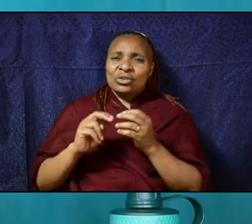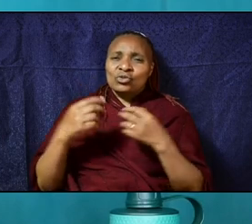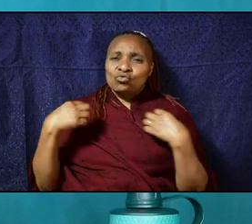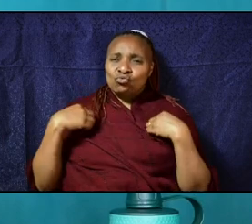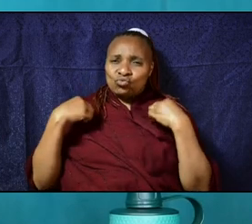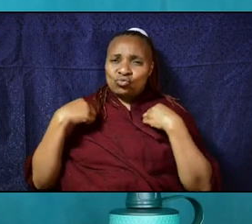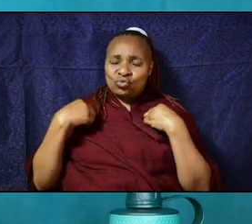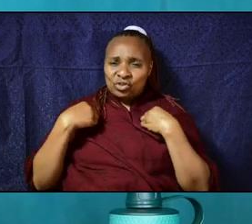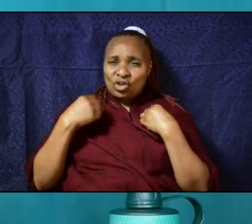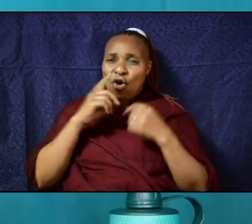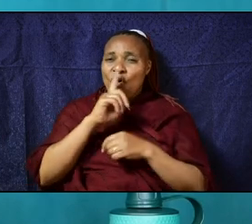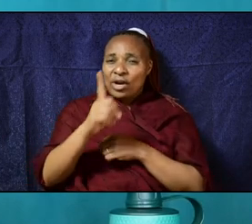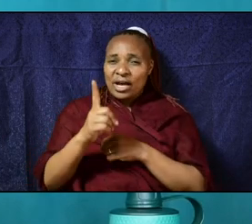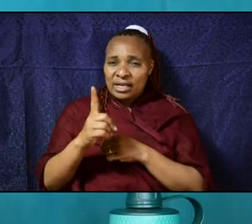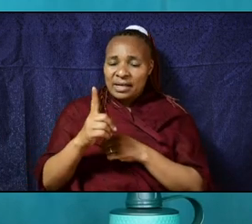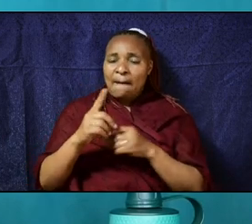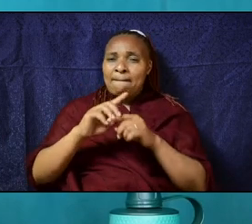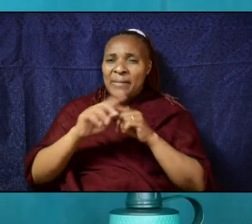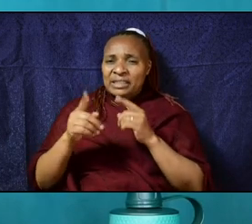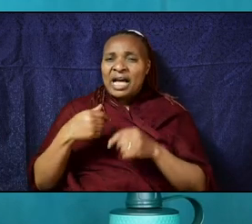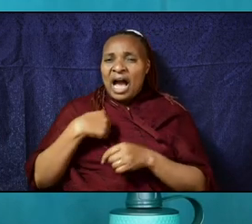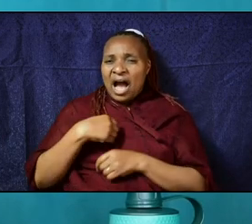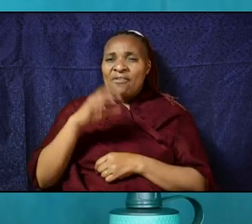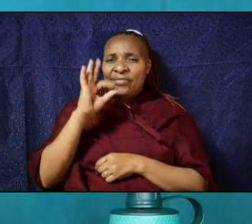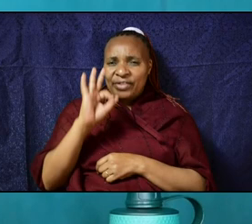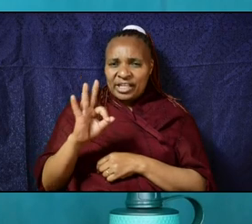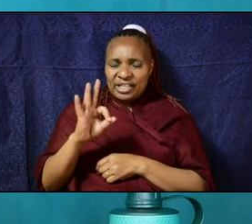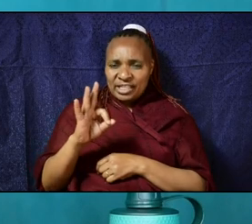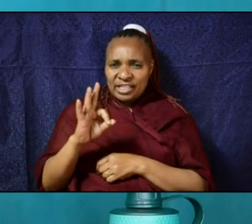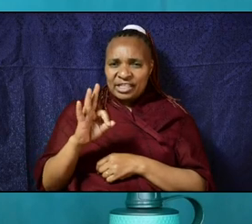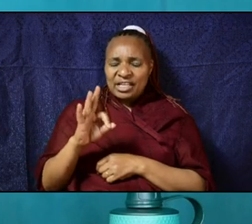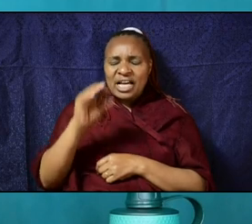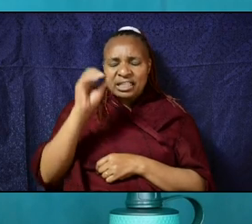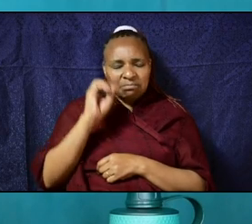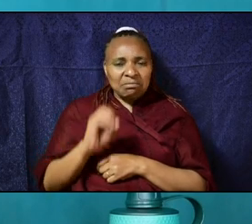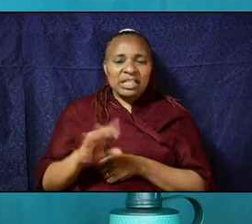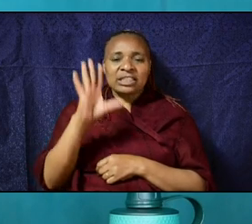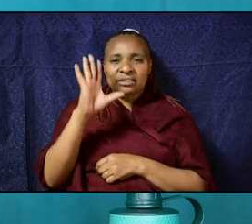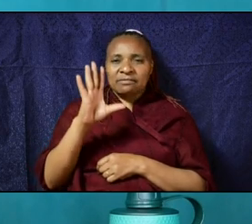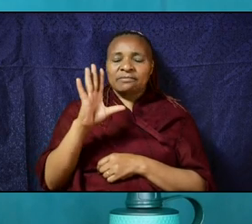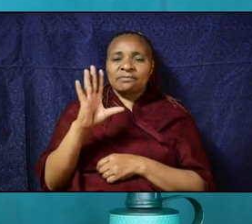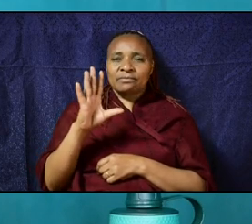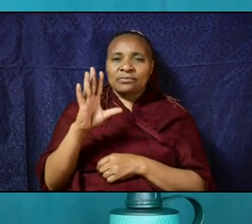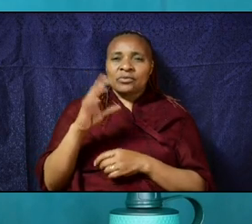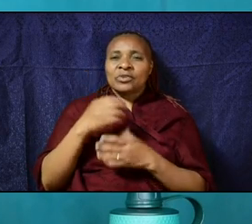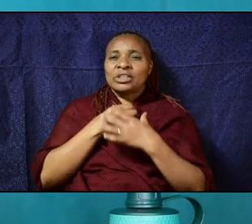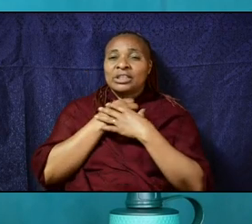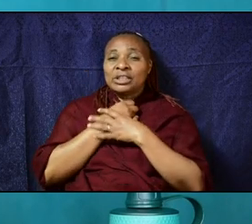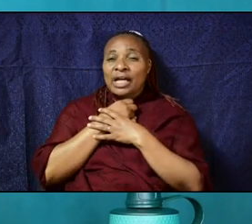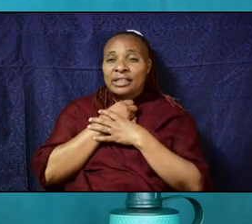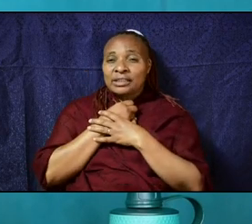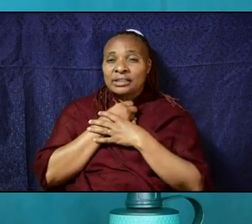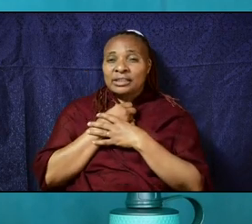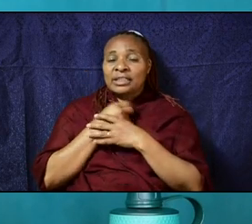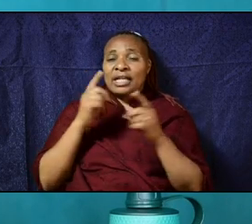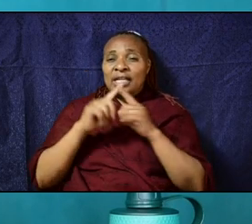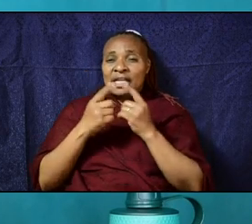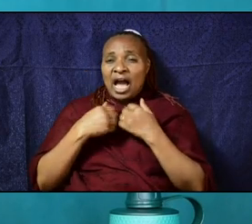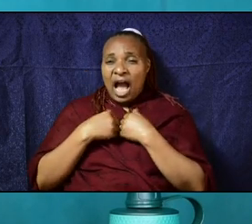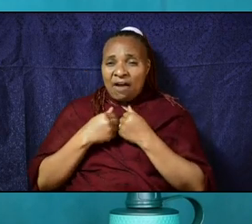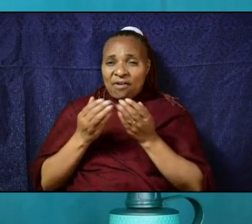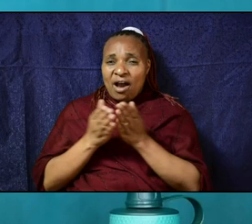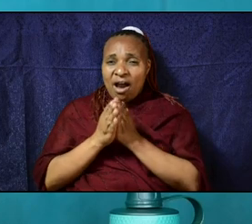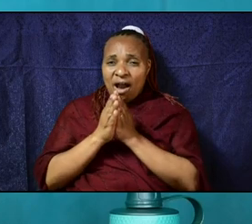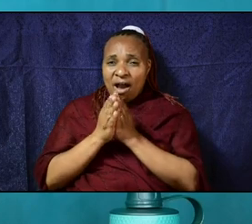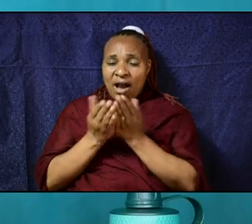office. But he had three extra expensive silk ties. And then he had a handkerchief put